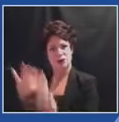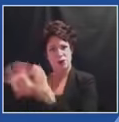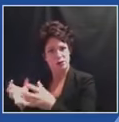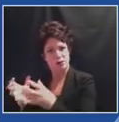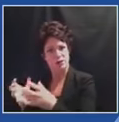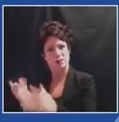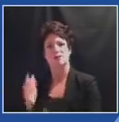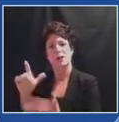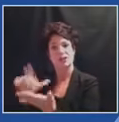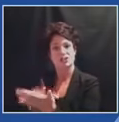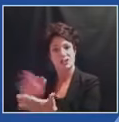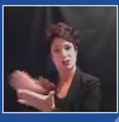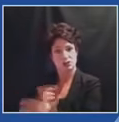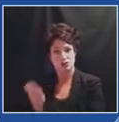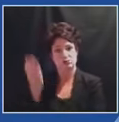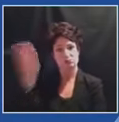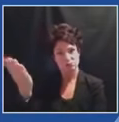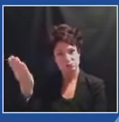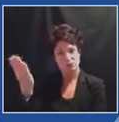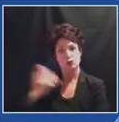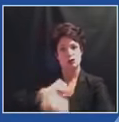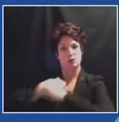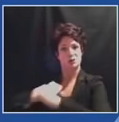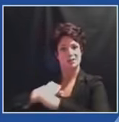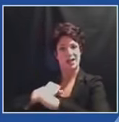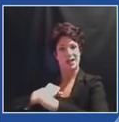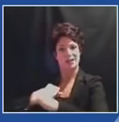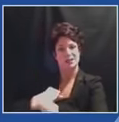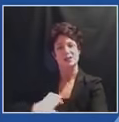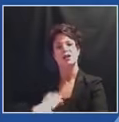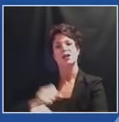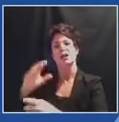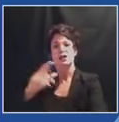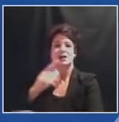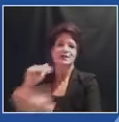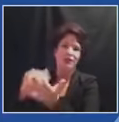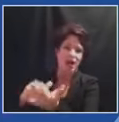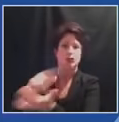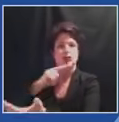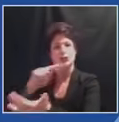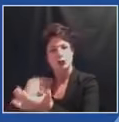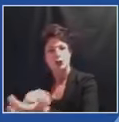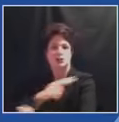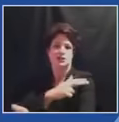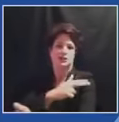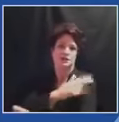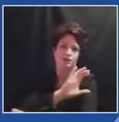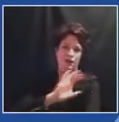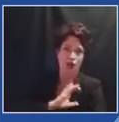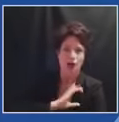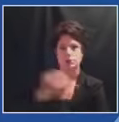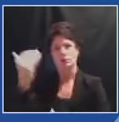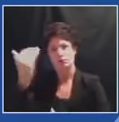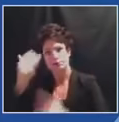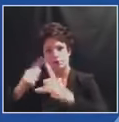legislation to reward and protect our brave frontline workers, helping working families find